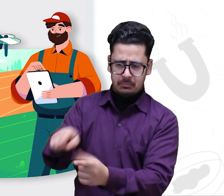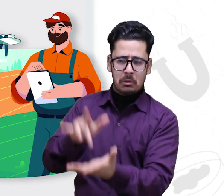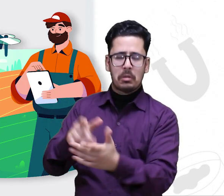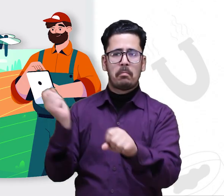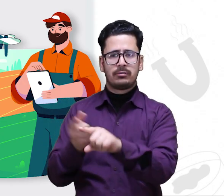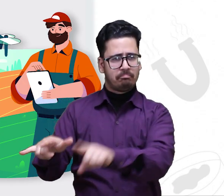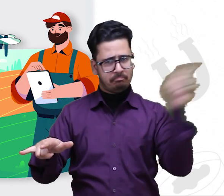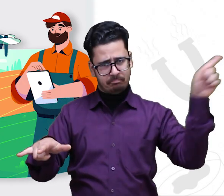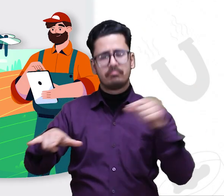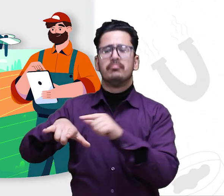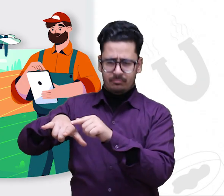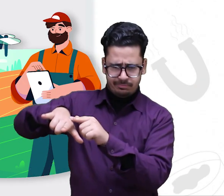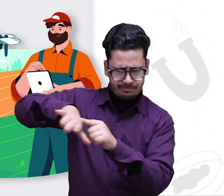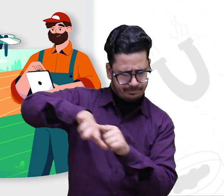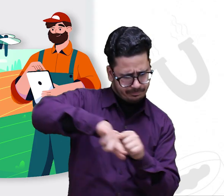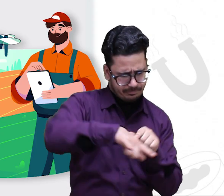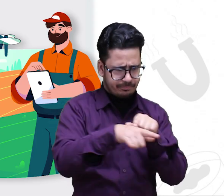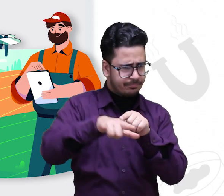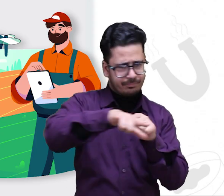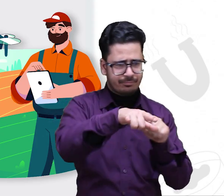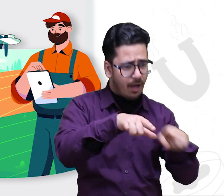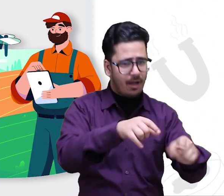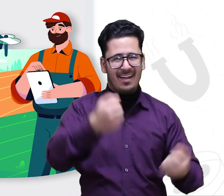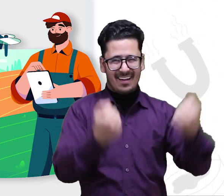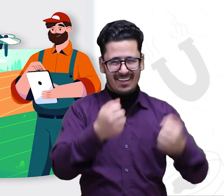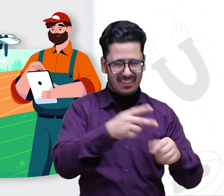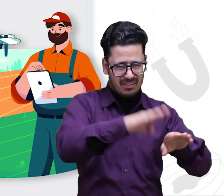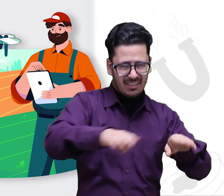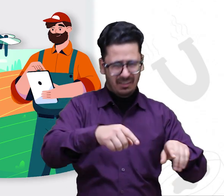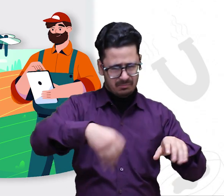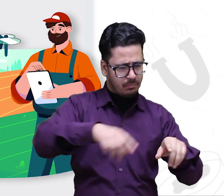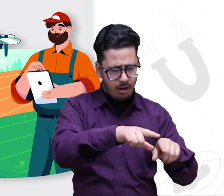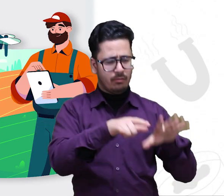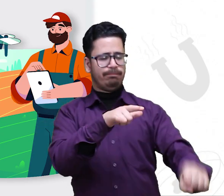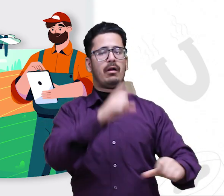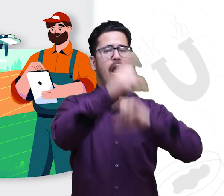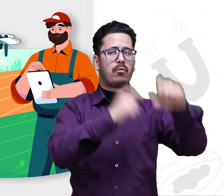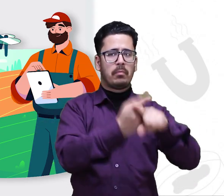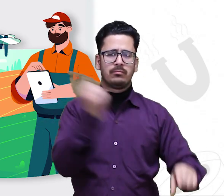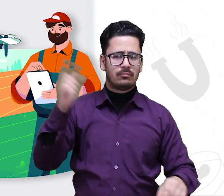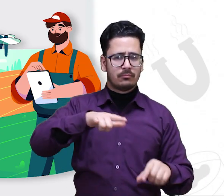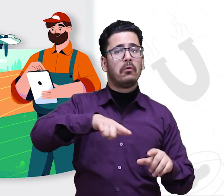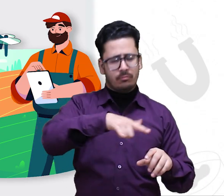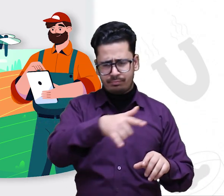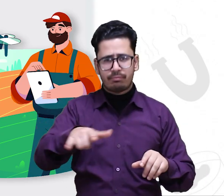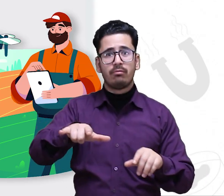For example, drones can detect emission coming from industrial